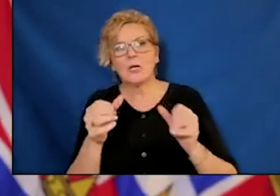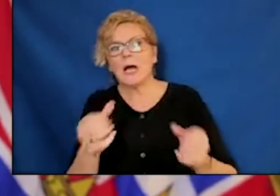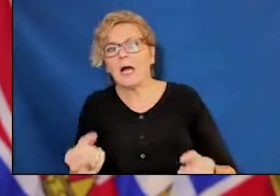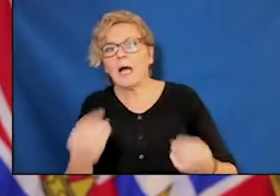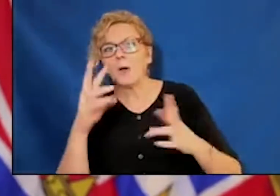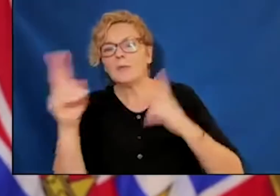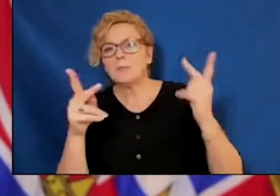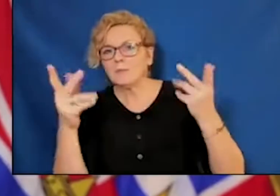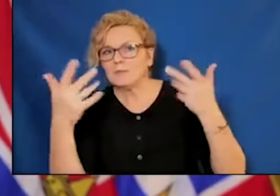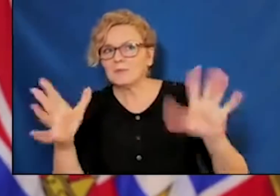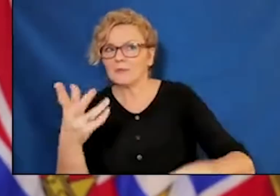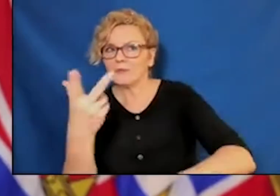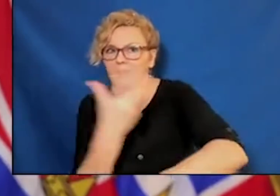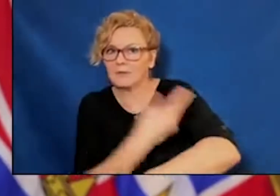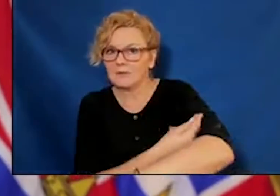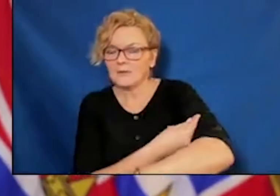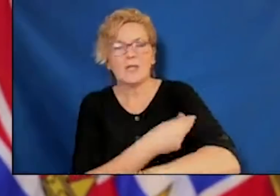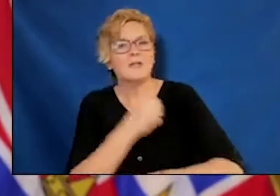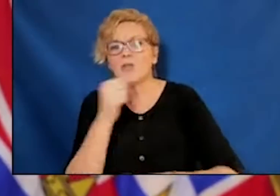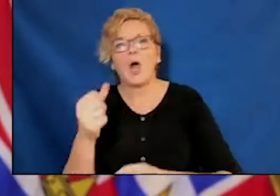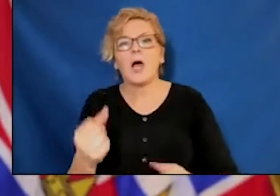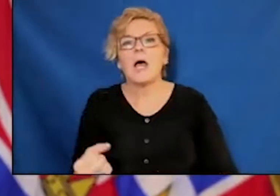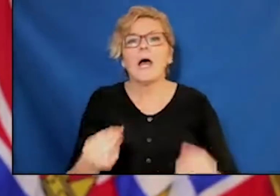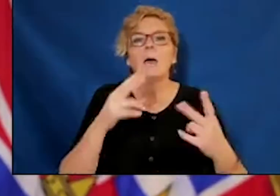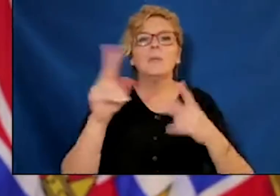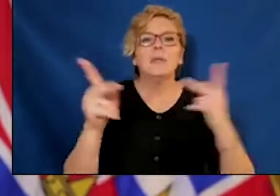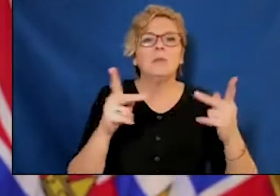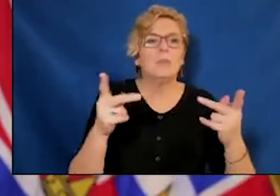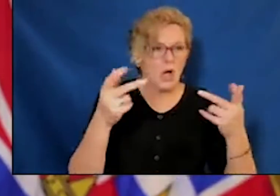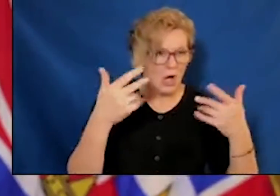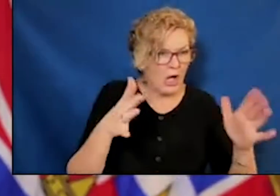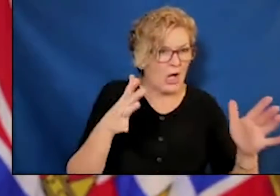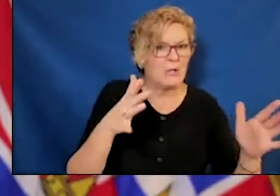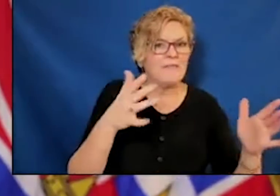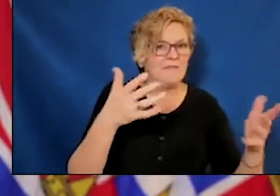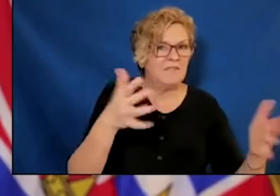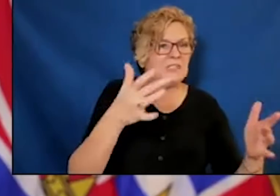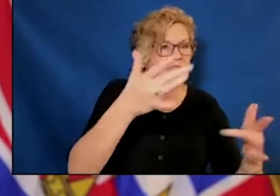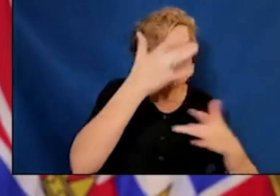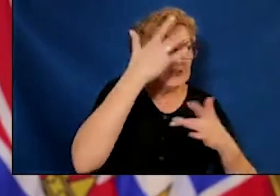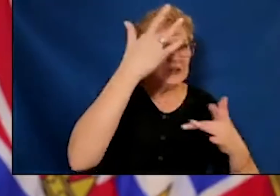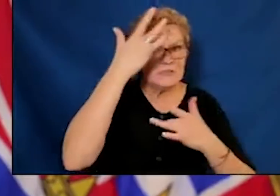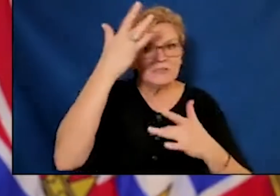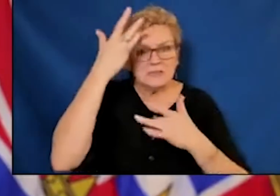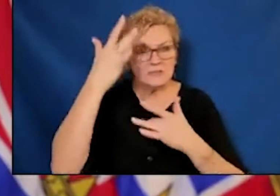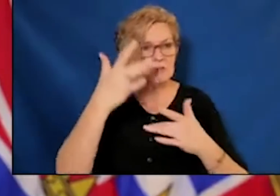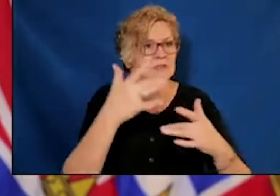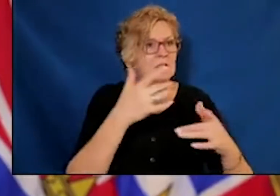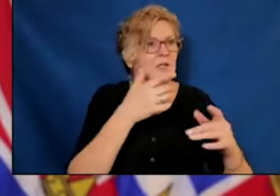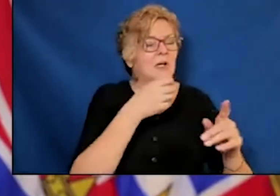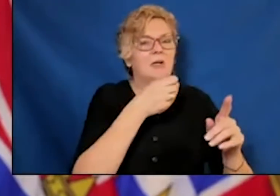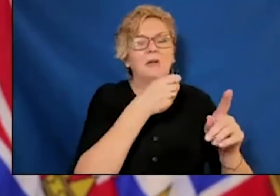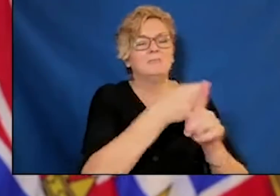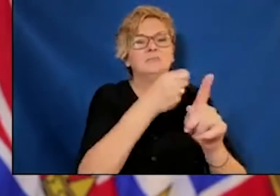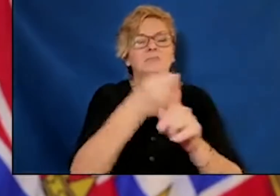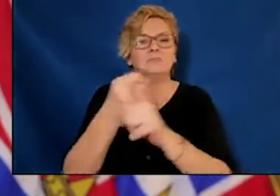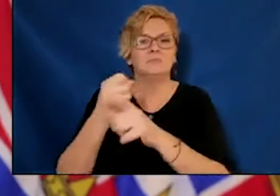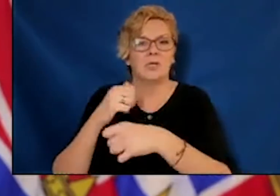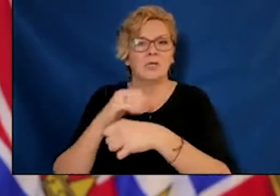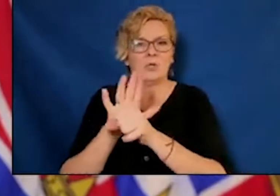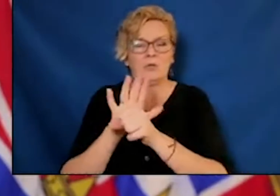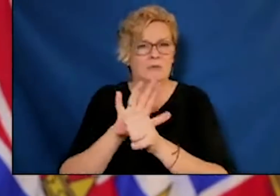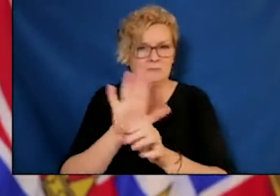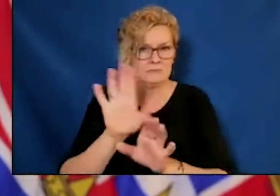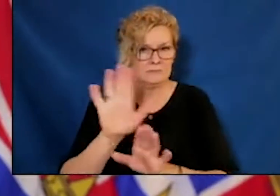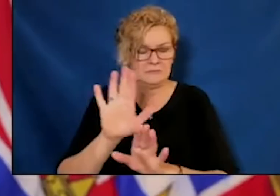confers immunity in a different way, but it also has the inherent risk of hospitalization and death, which we're trying to avoid. So